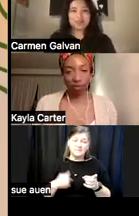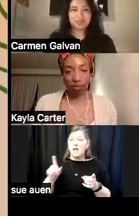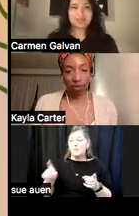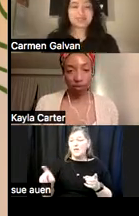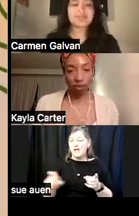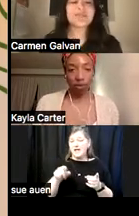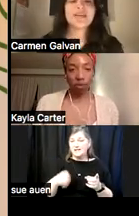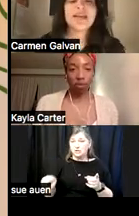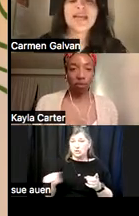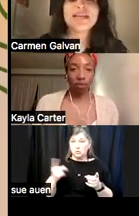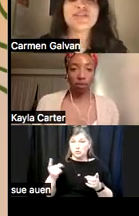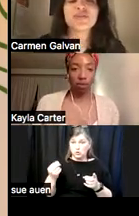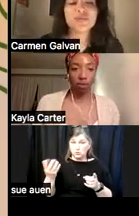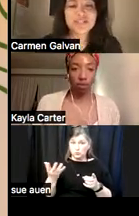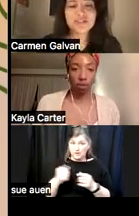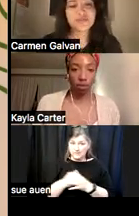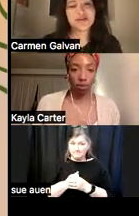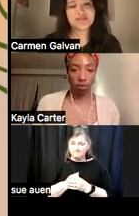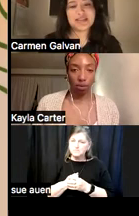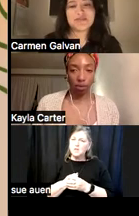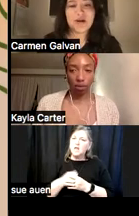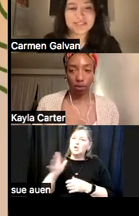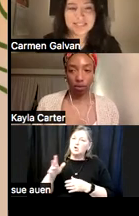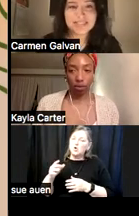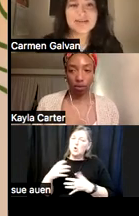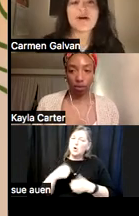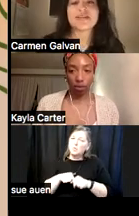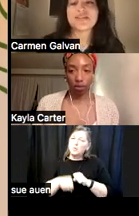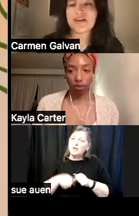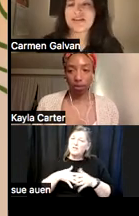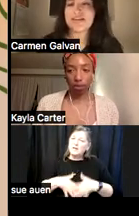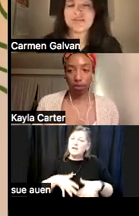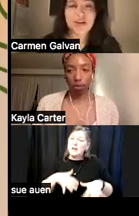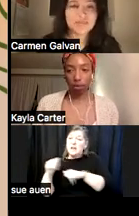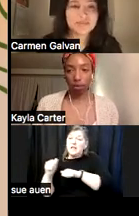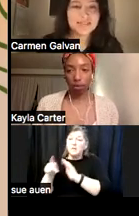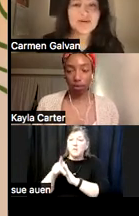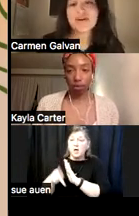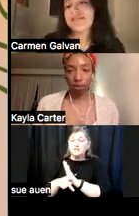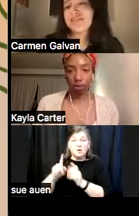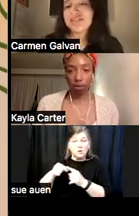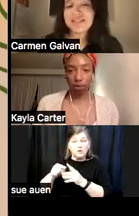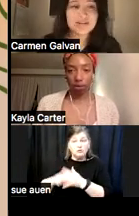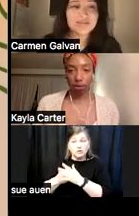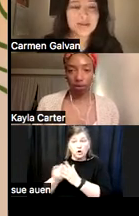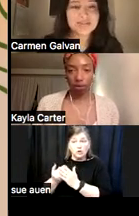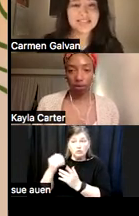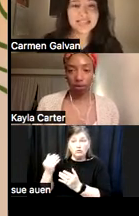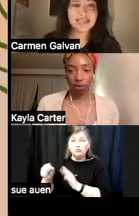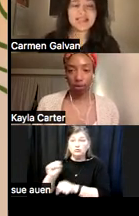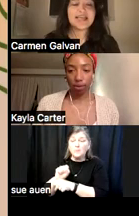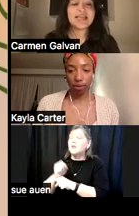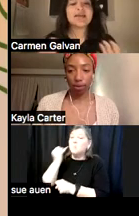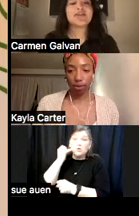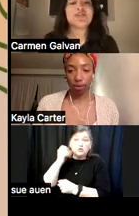do is to read your bereavement leave policy upon starting a new job, or even just now if you haven't seen